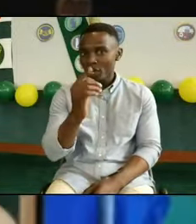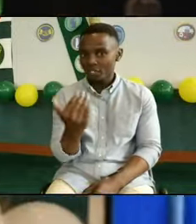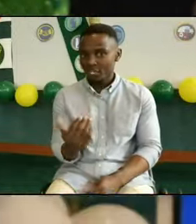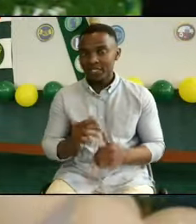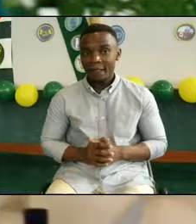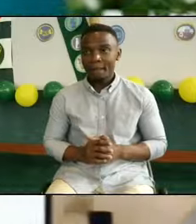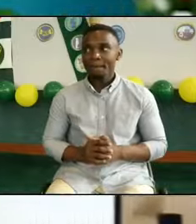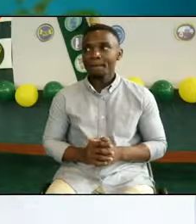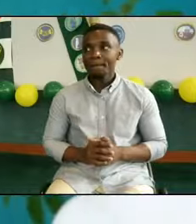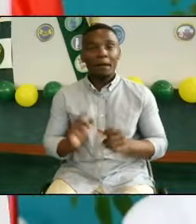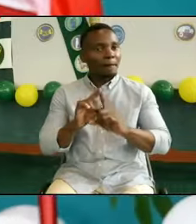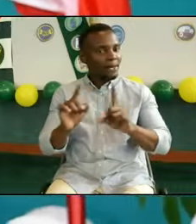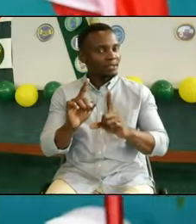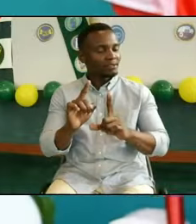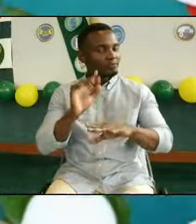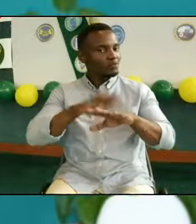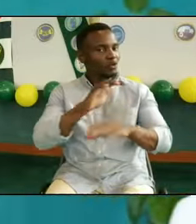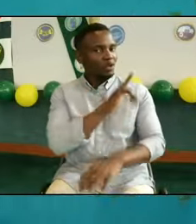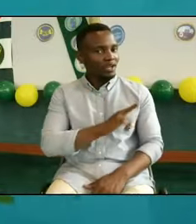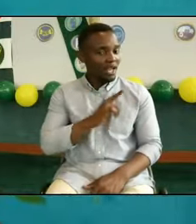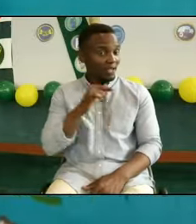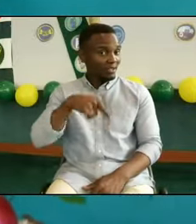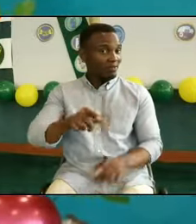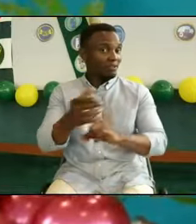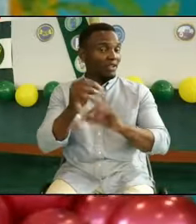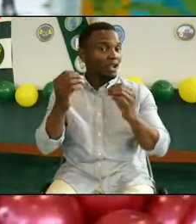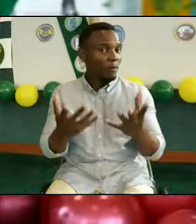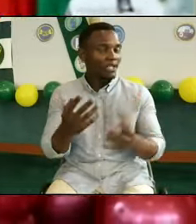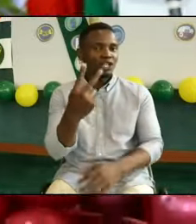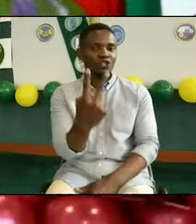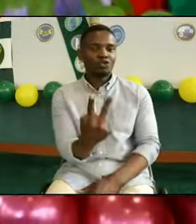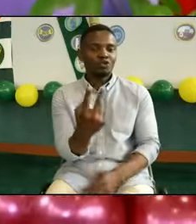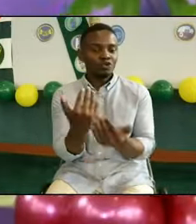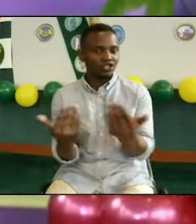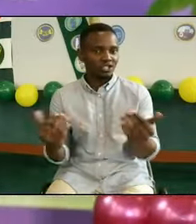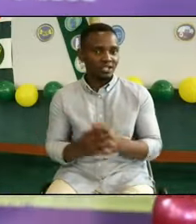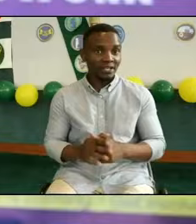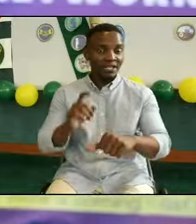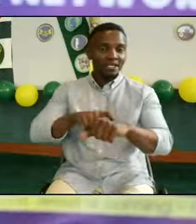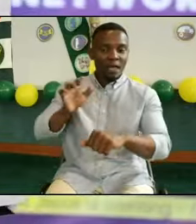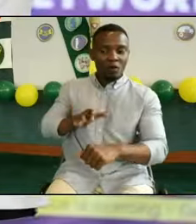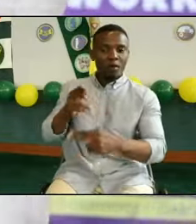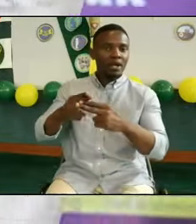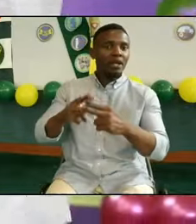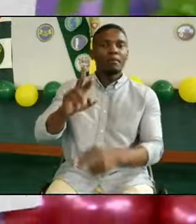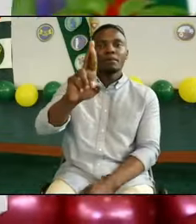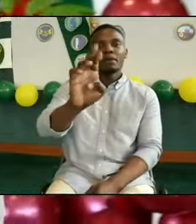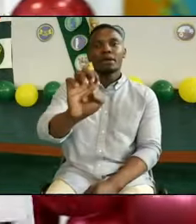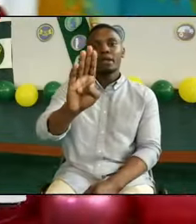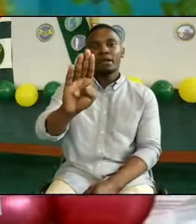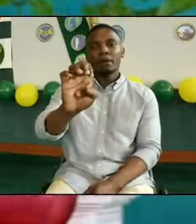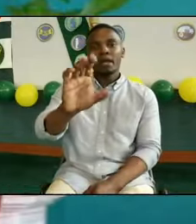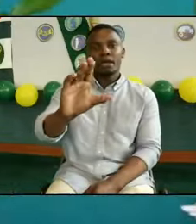But fortunately for them, they had two. Whilst Rebecca was pregnant, she realized